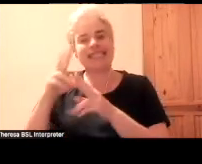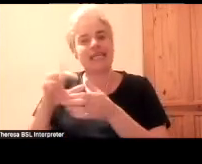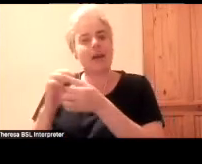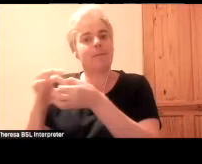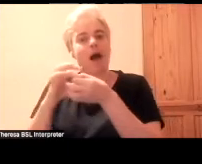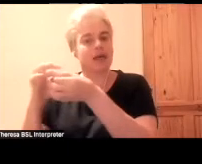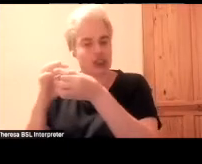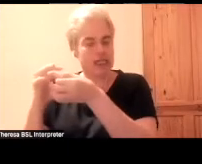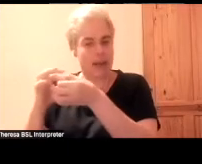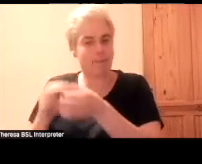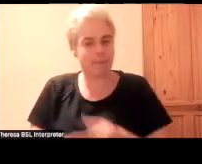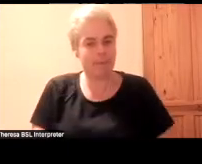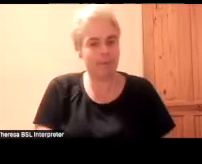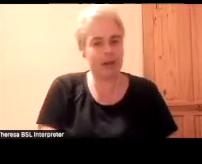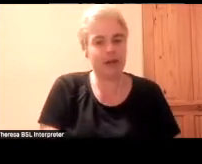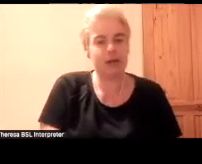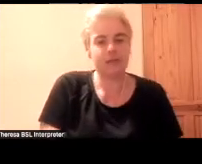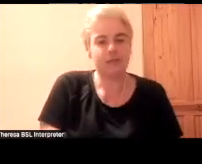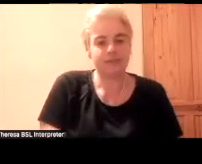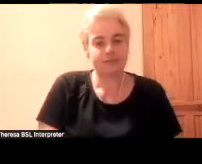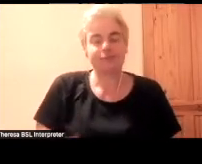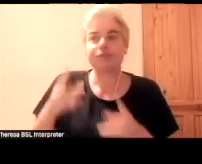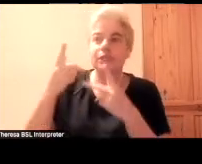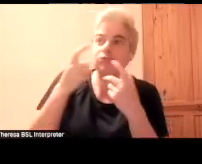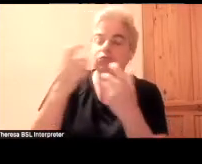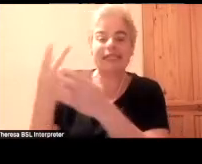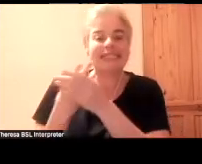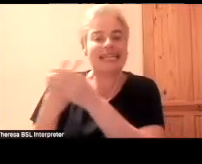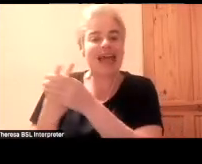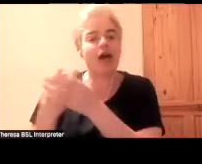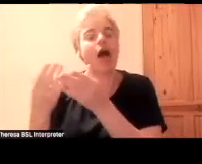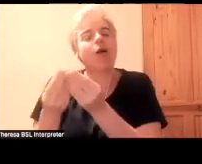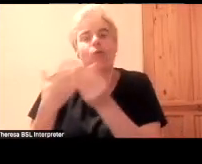Mordecai, seeking God's direction together.